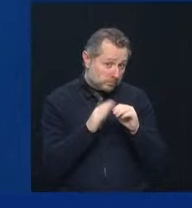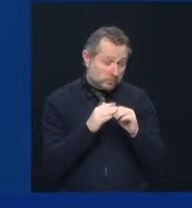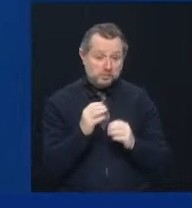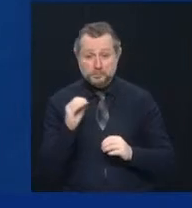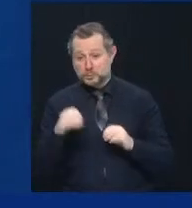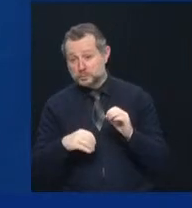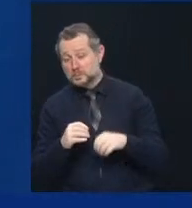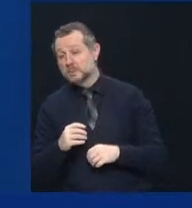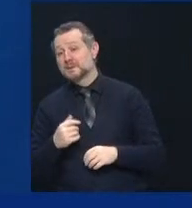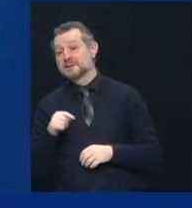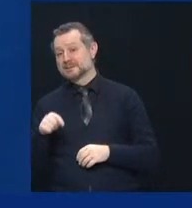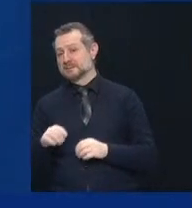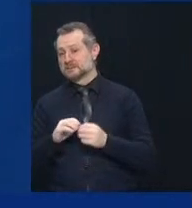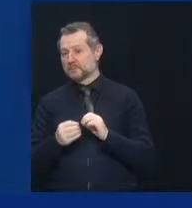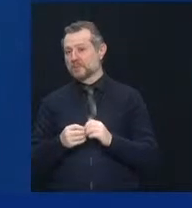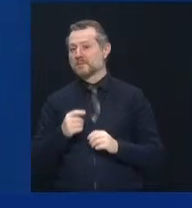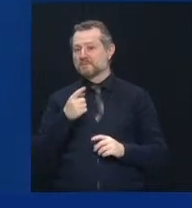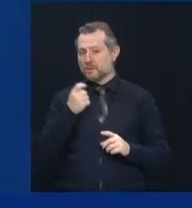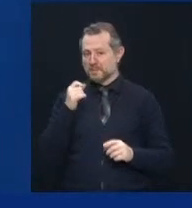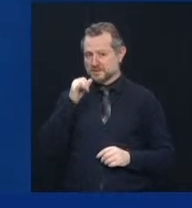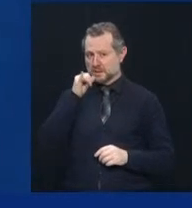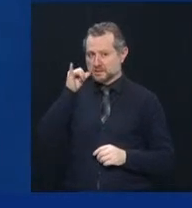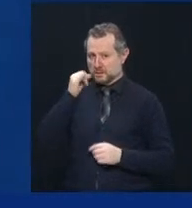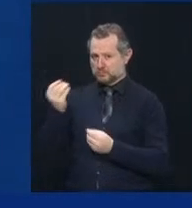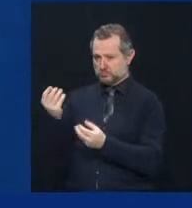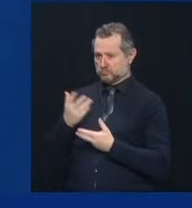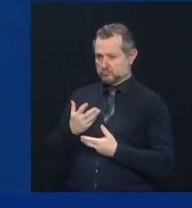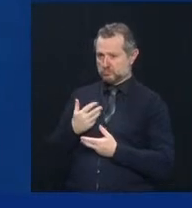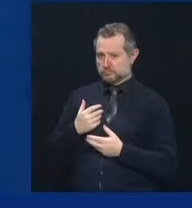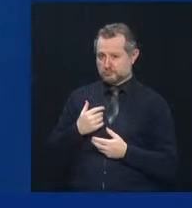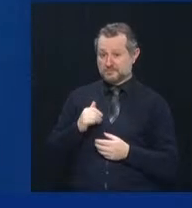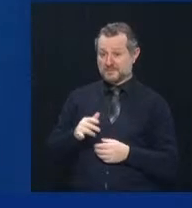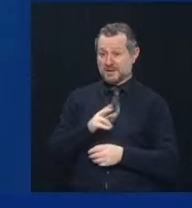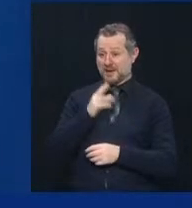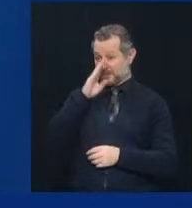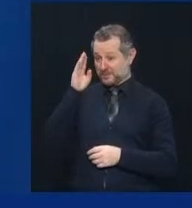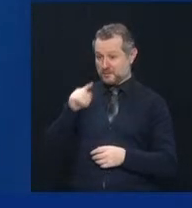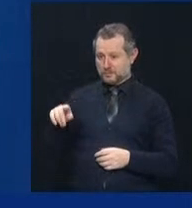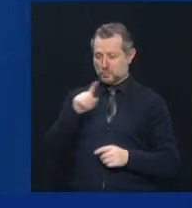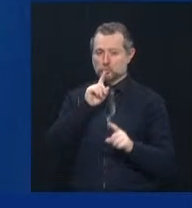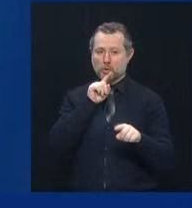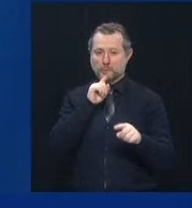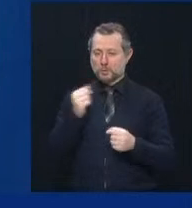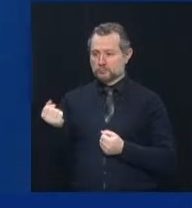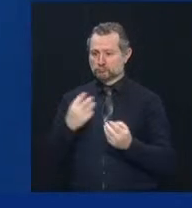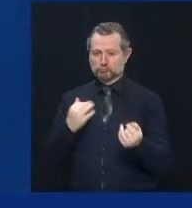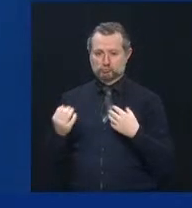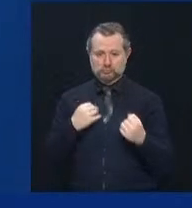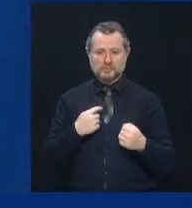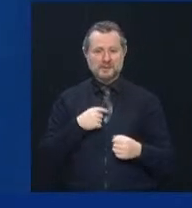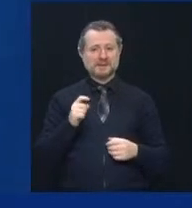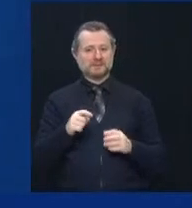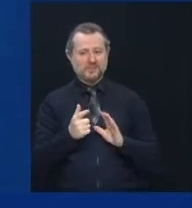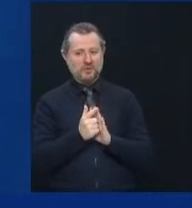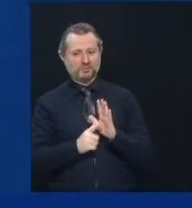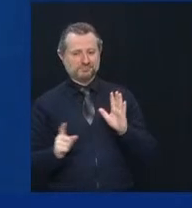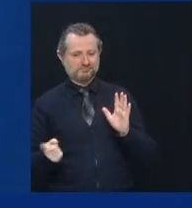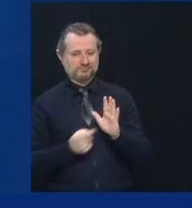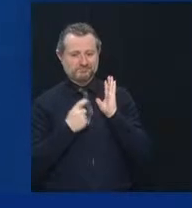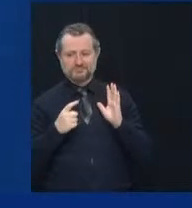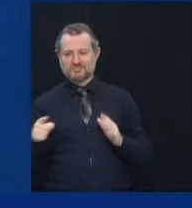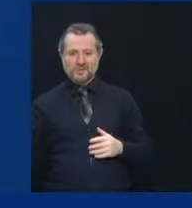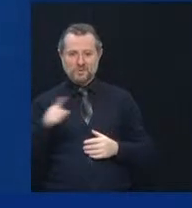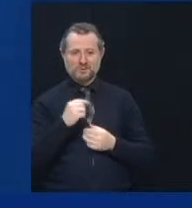as of yesterday reported by that hospital under the penalty of perjury. So it's not a question of state